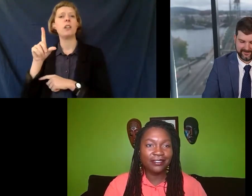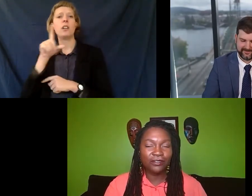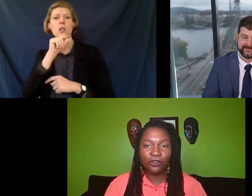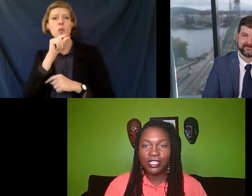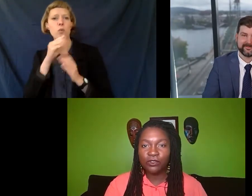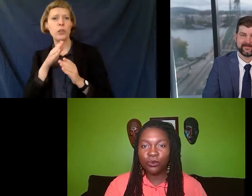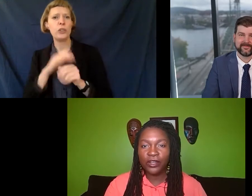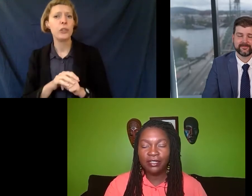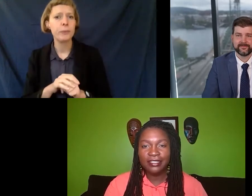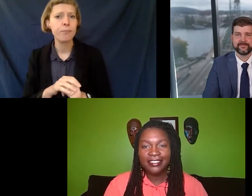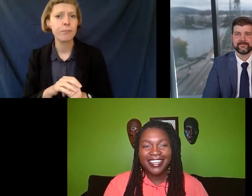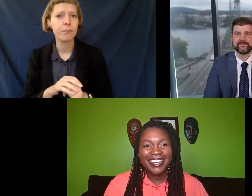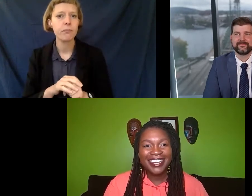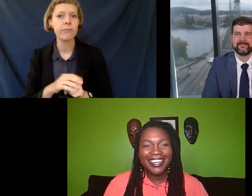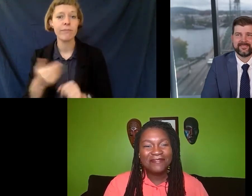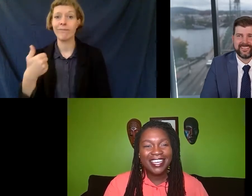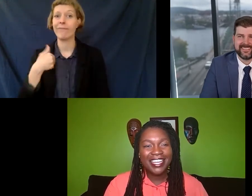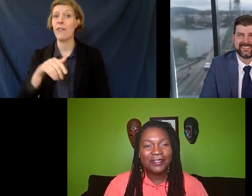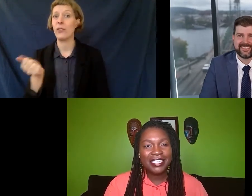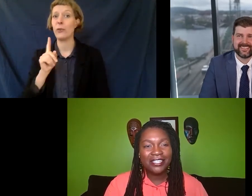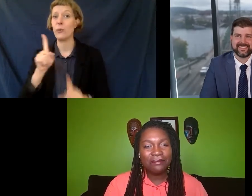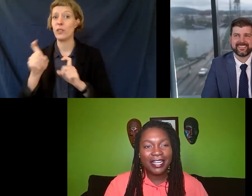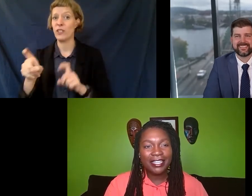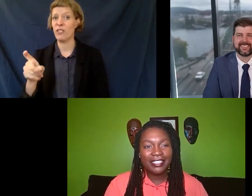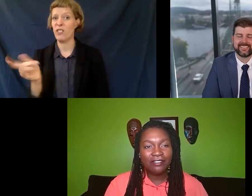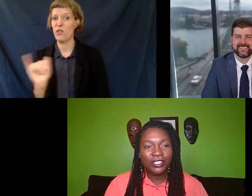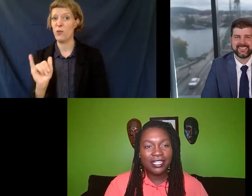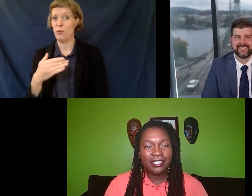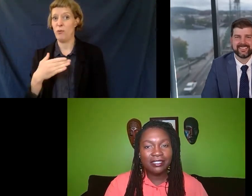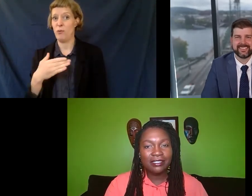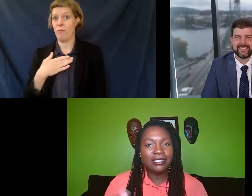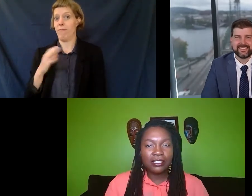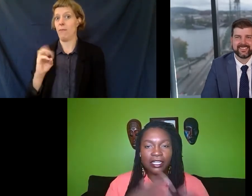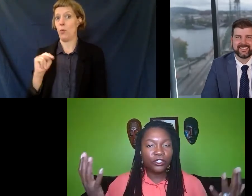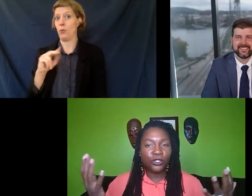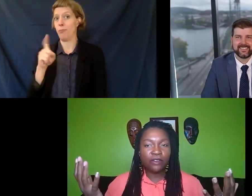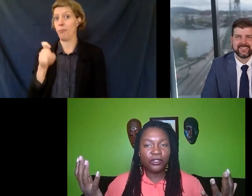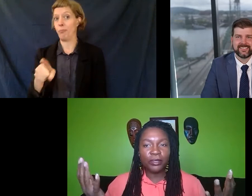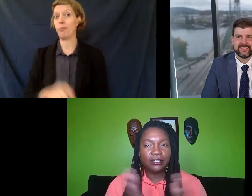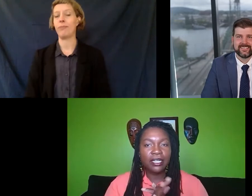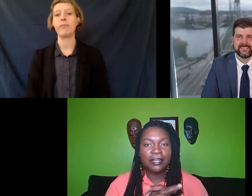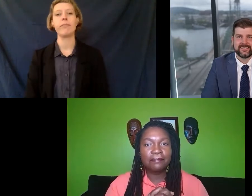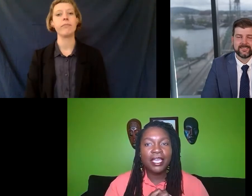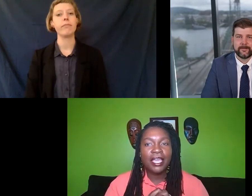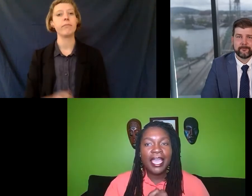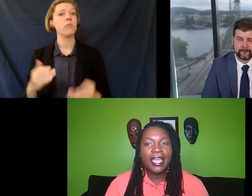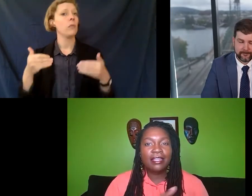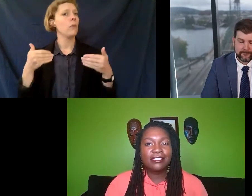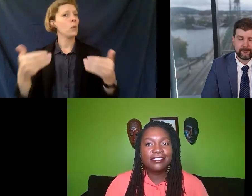you. So no rest for the weary. As we get started, Mike, I'd like to give you a chance to introduce yourself a little